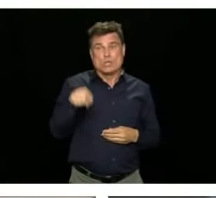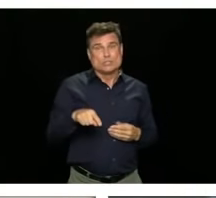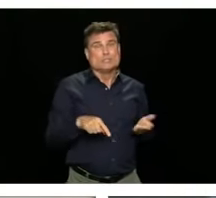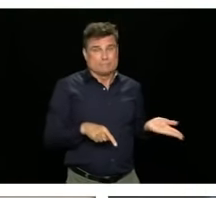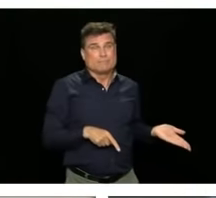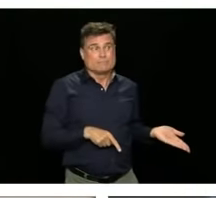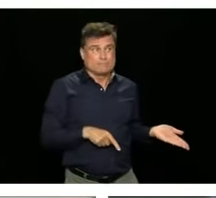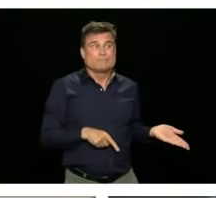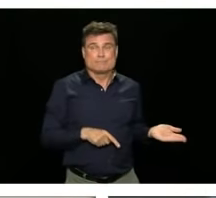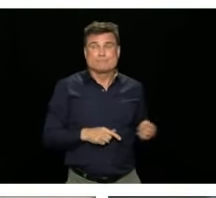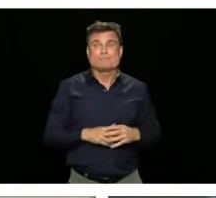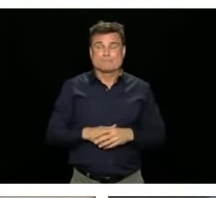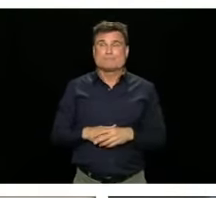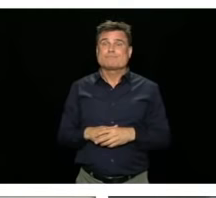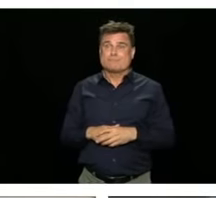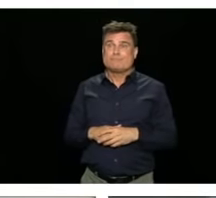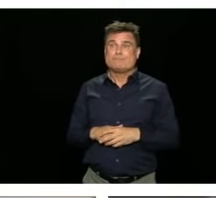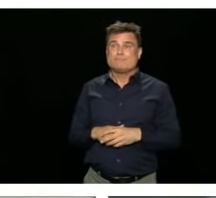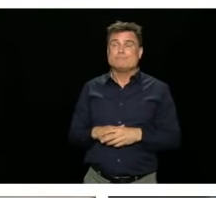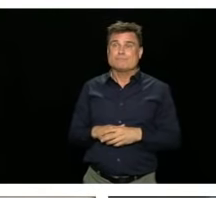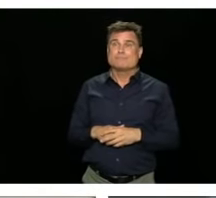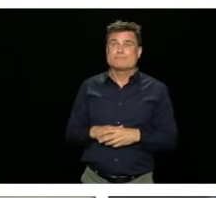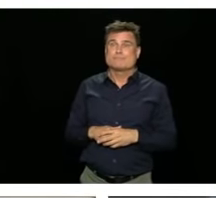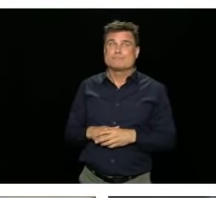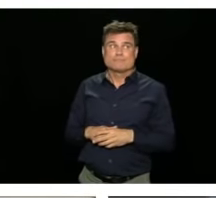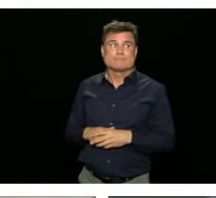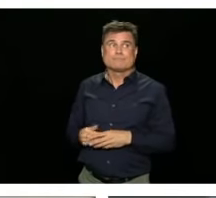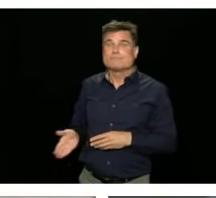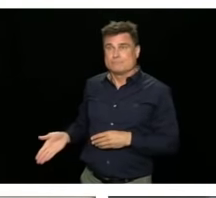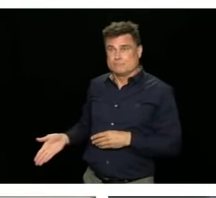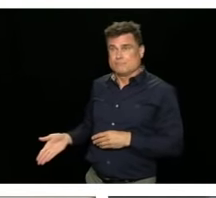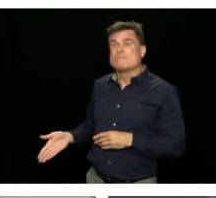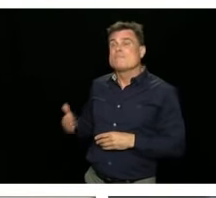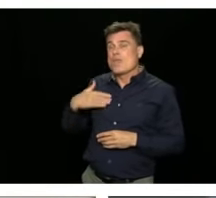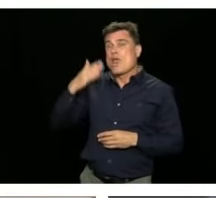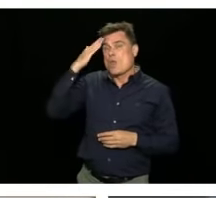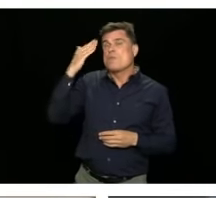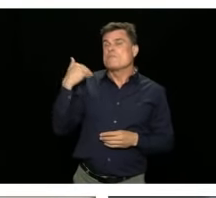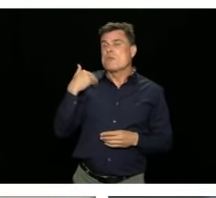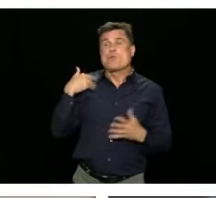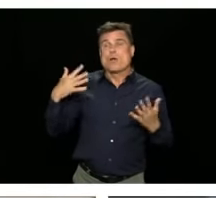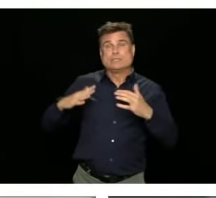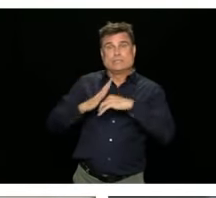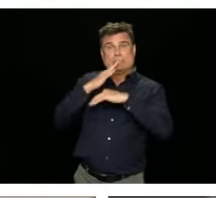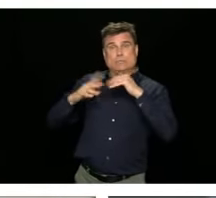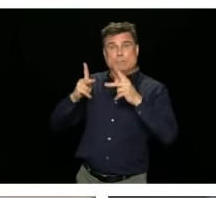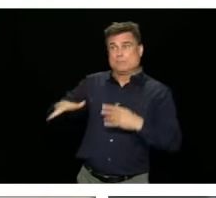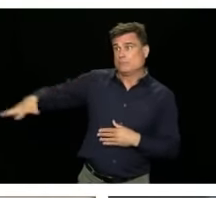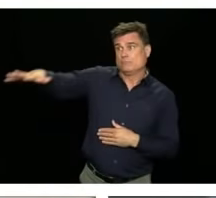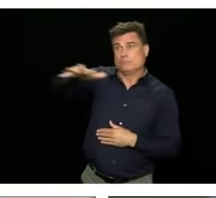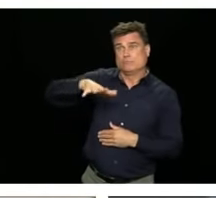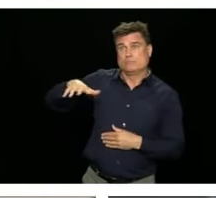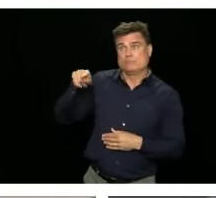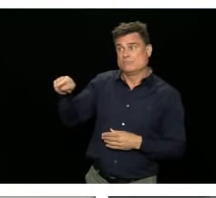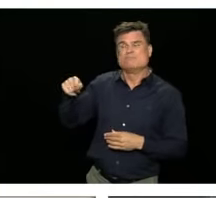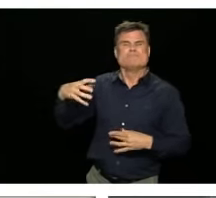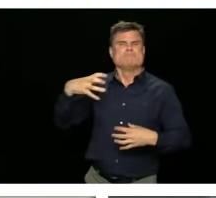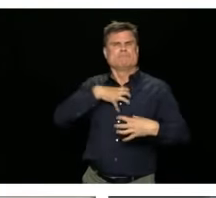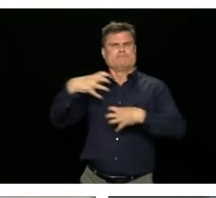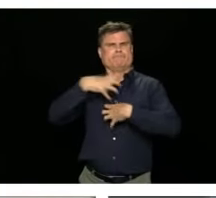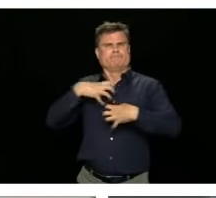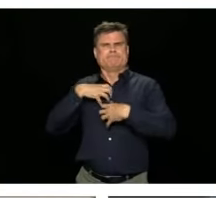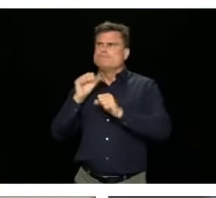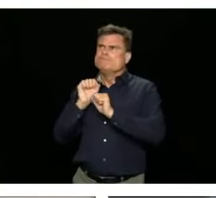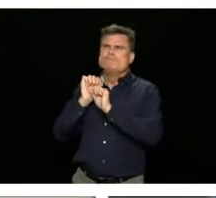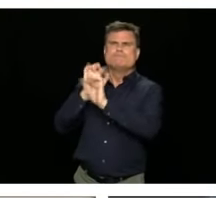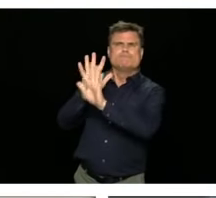know, the scenes on the television, and it was traumatic for me. I can't even imagine for Indigenous and First Nations